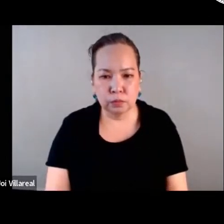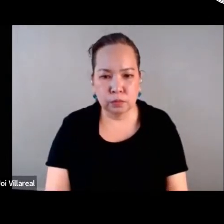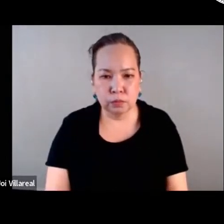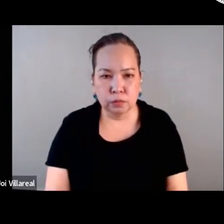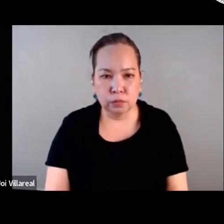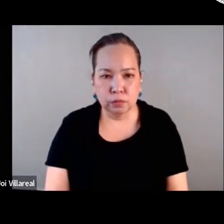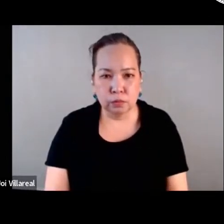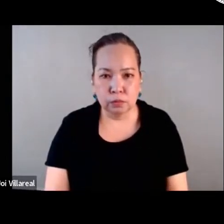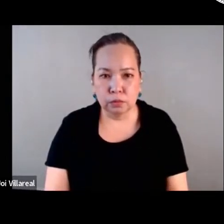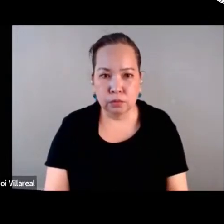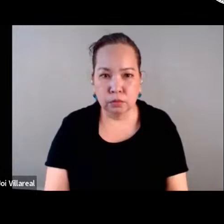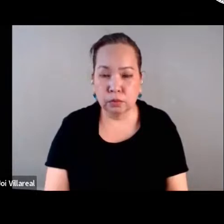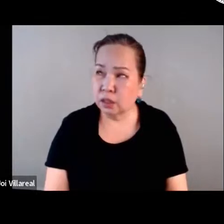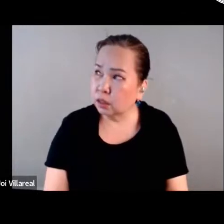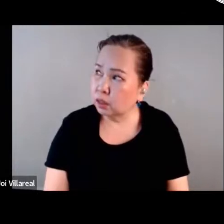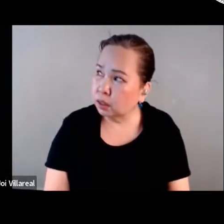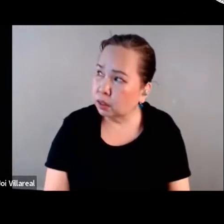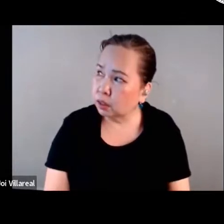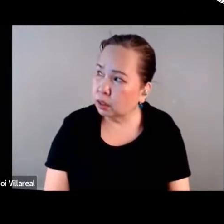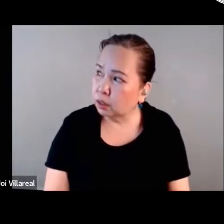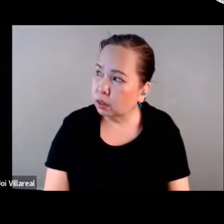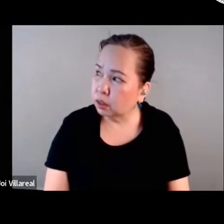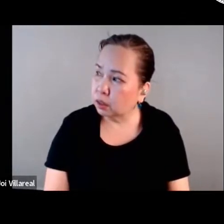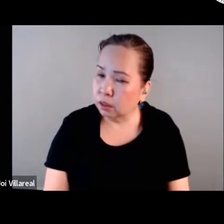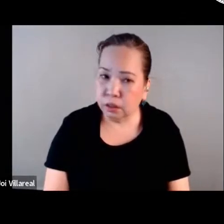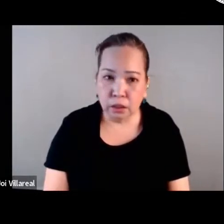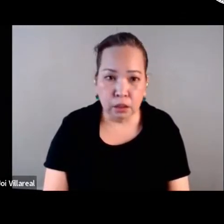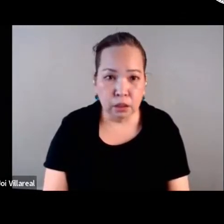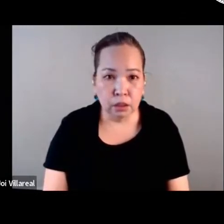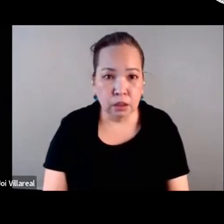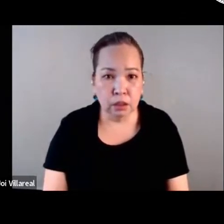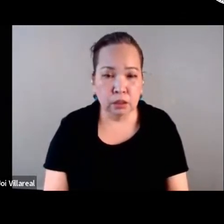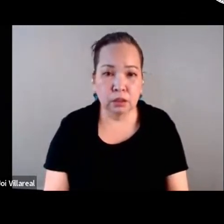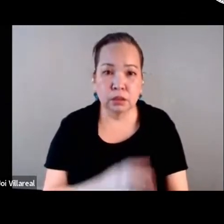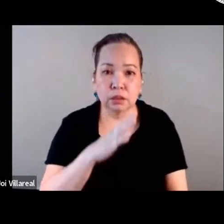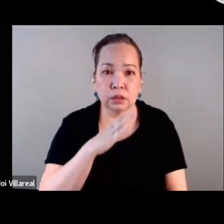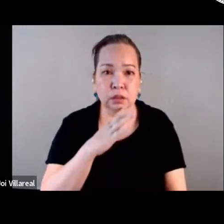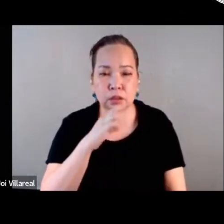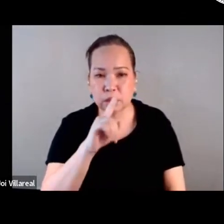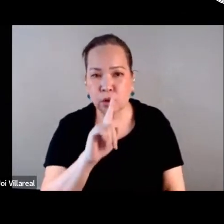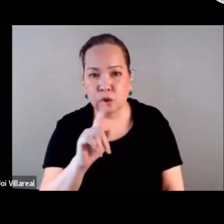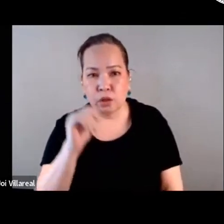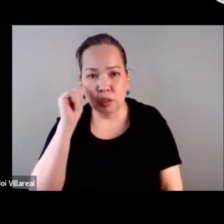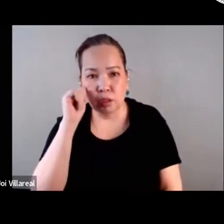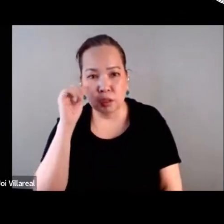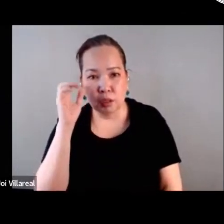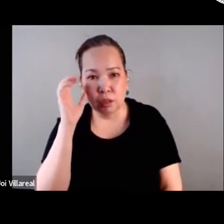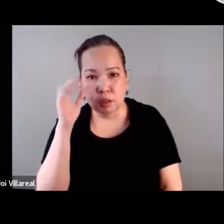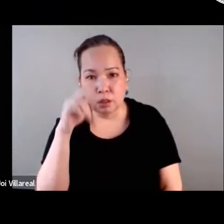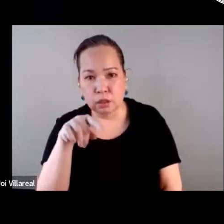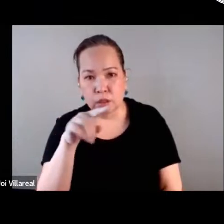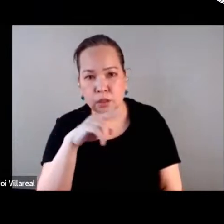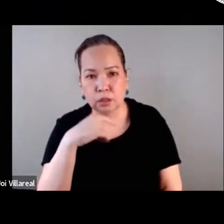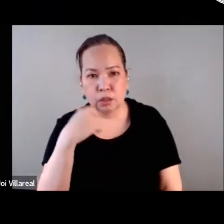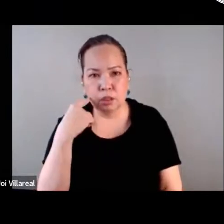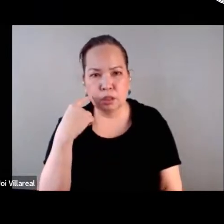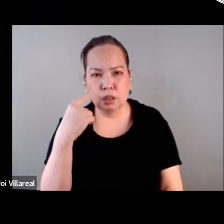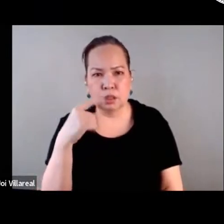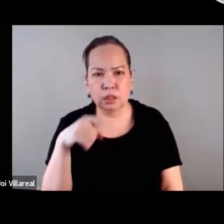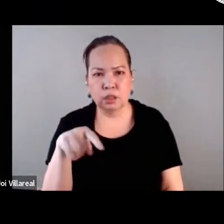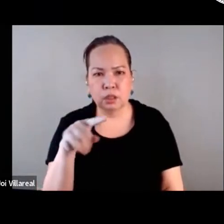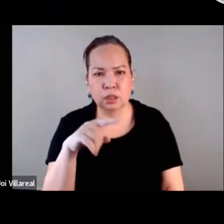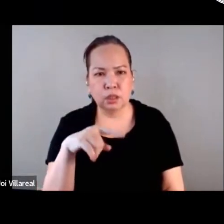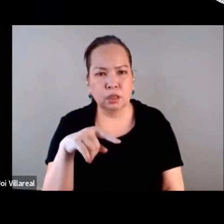Si Mr. Casanova. Yes, of course. Members yung mga binanggit nung kaninang mga MSL, mga